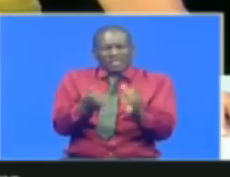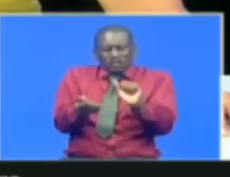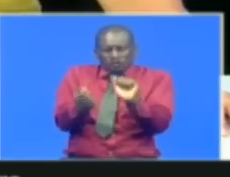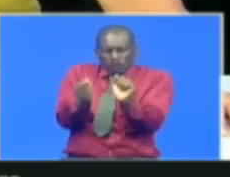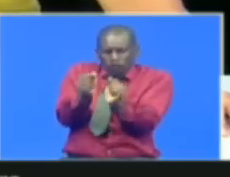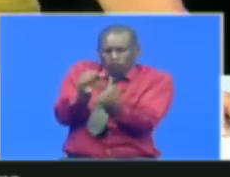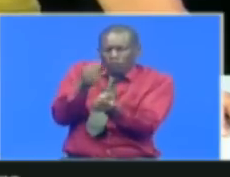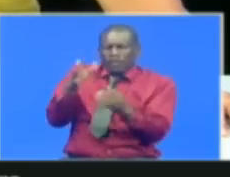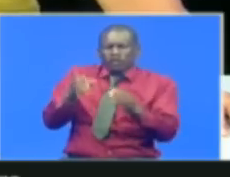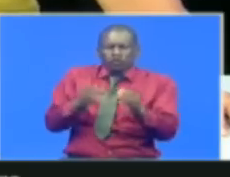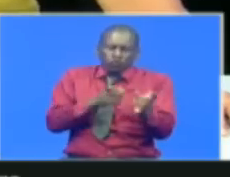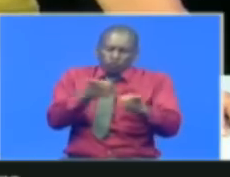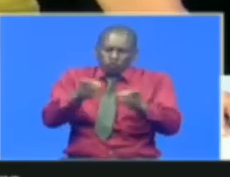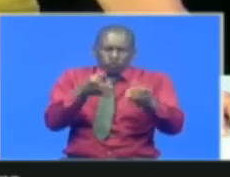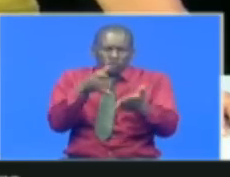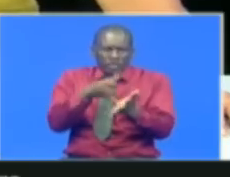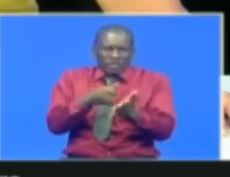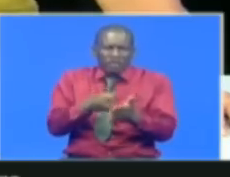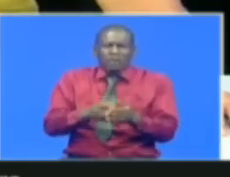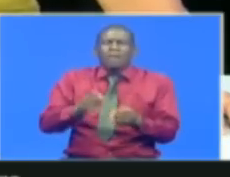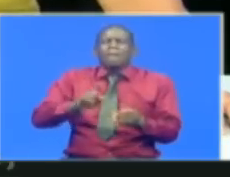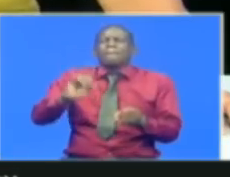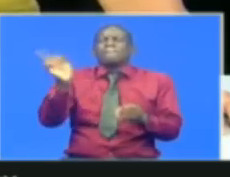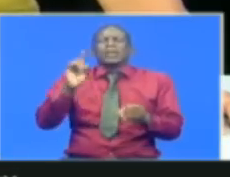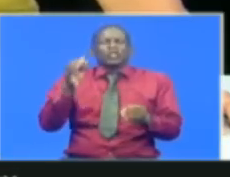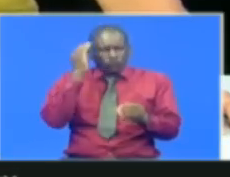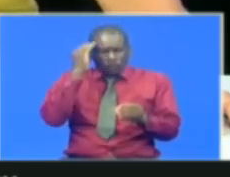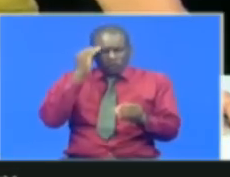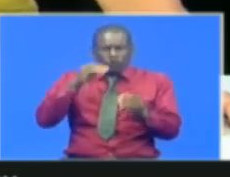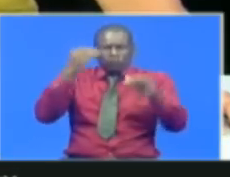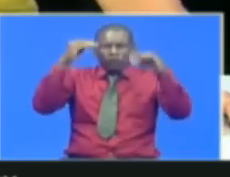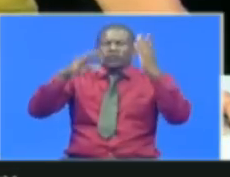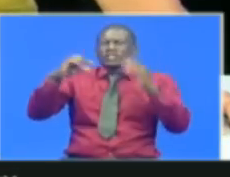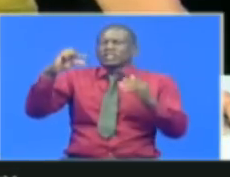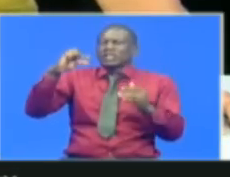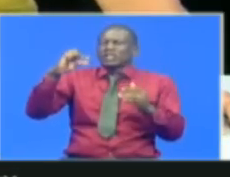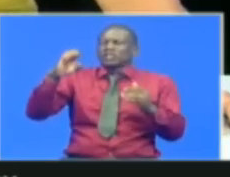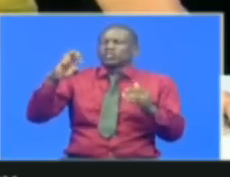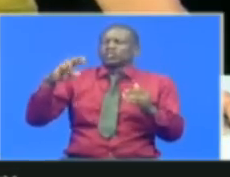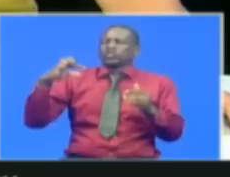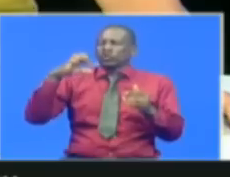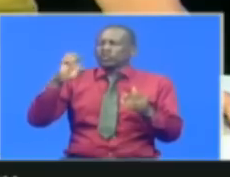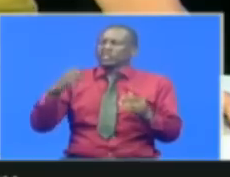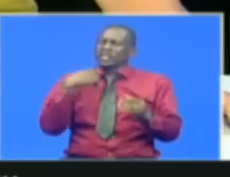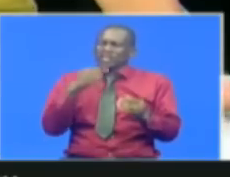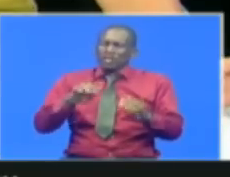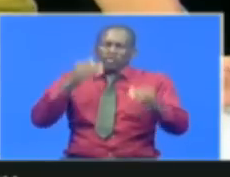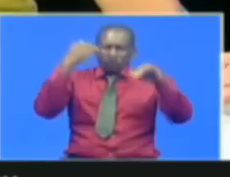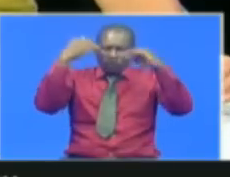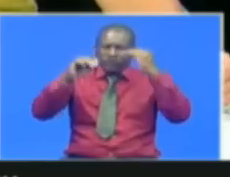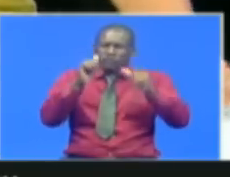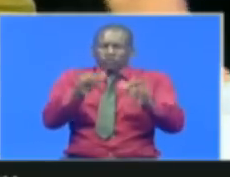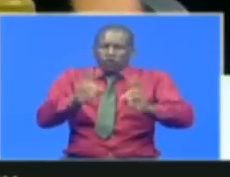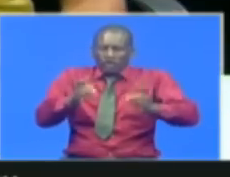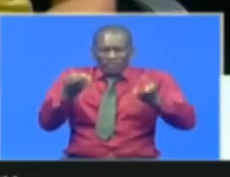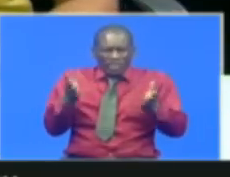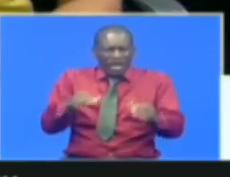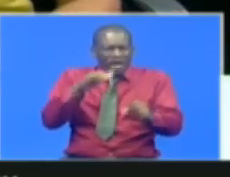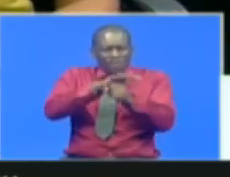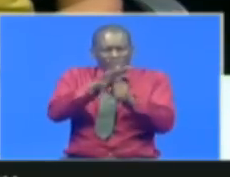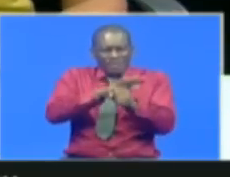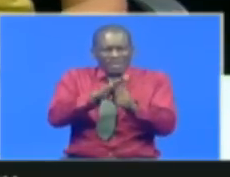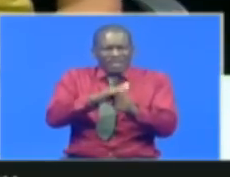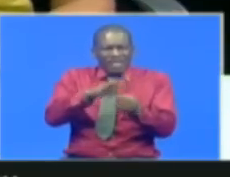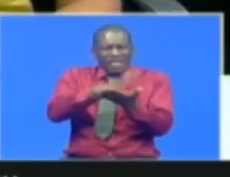to streamline it. Education Cabinet Secretary Professor George Magoha says the existing universities are already too many in a sector that